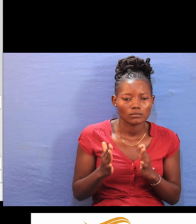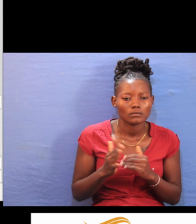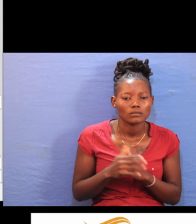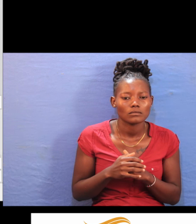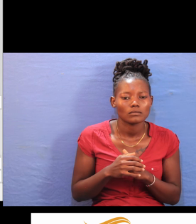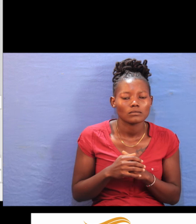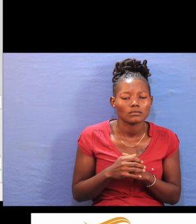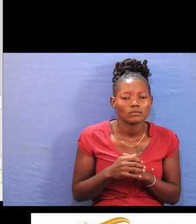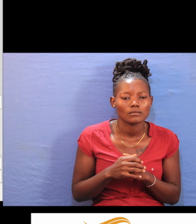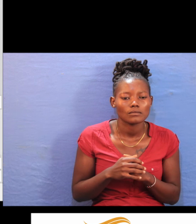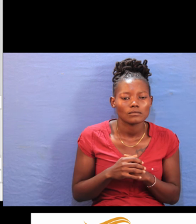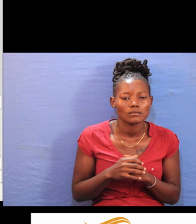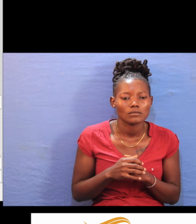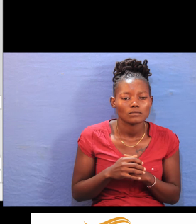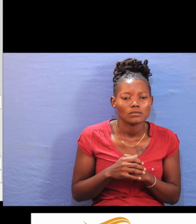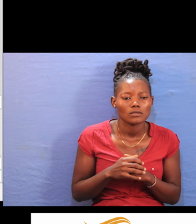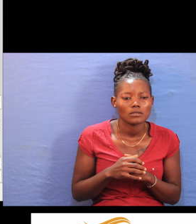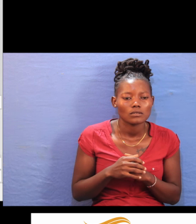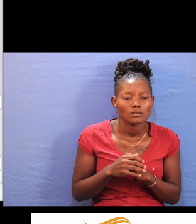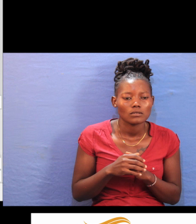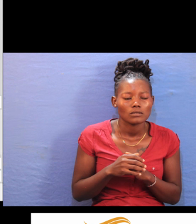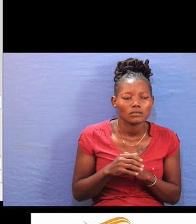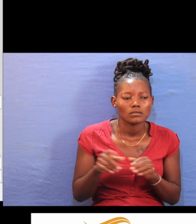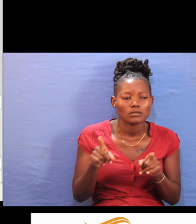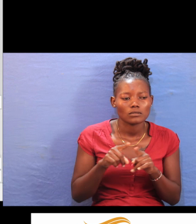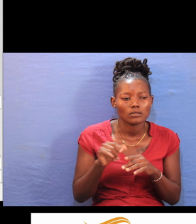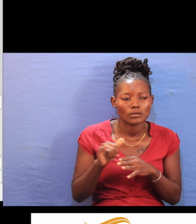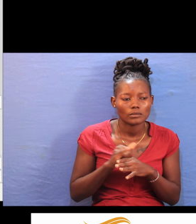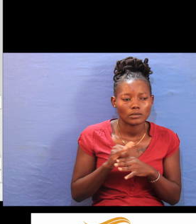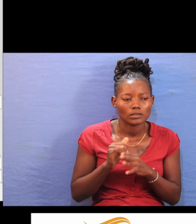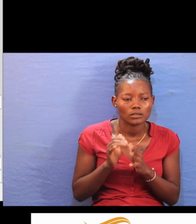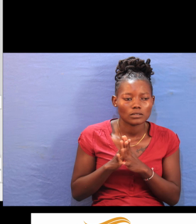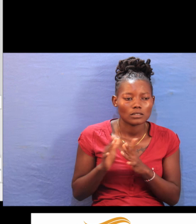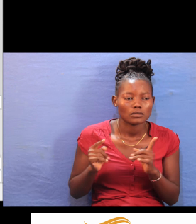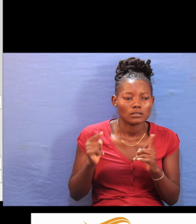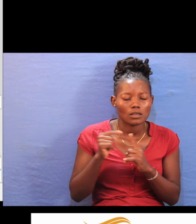to develop a plan for recovery and